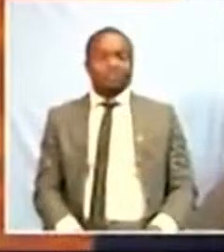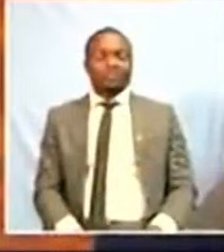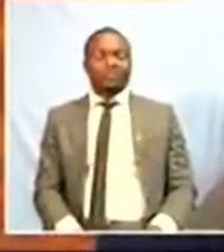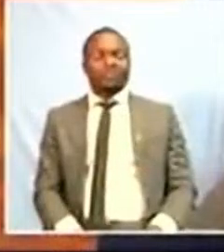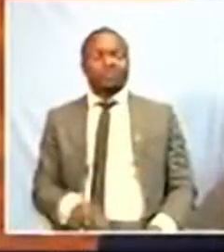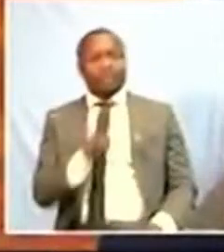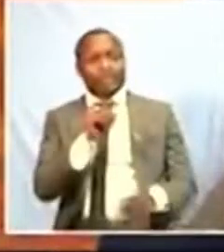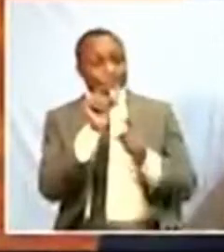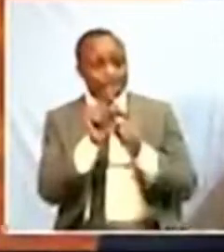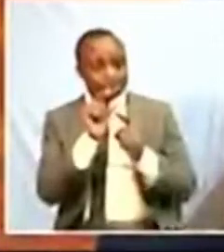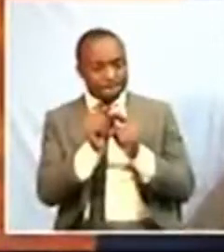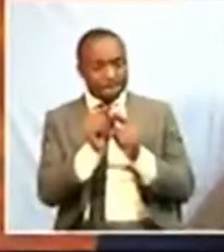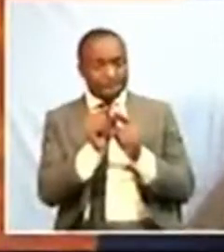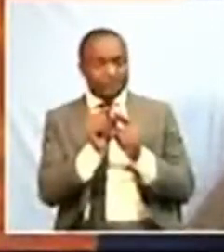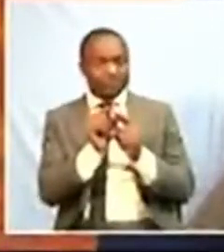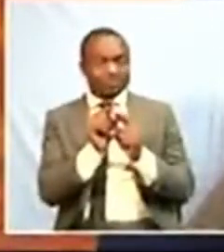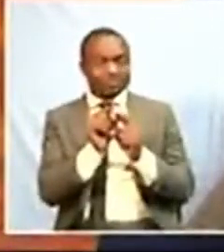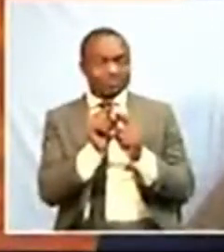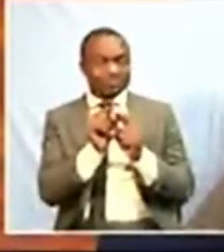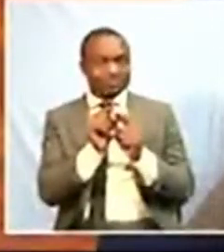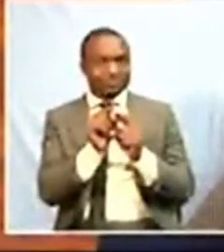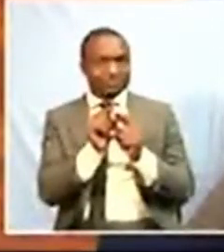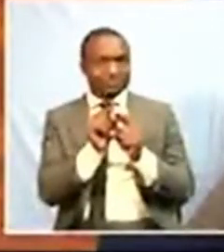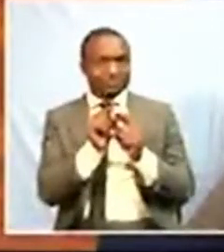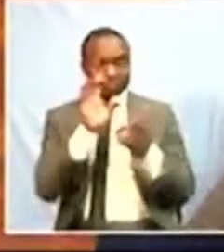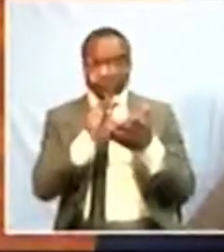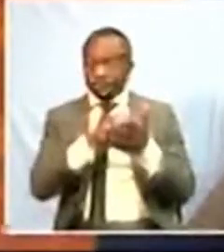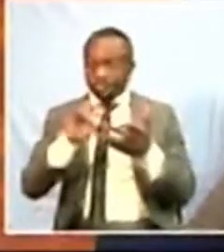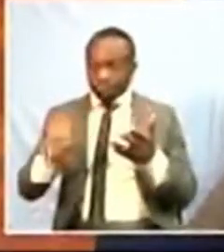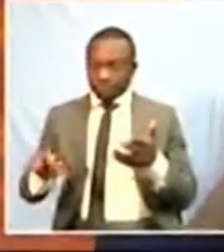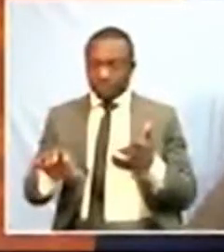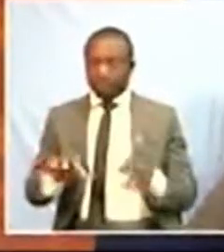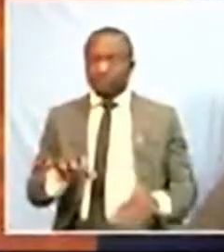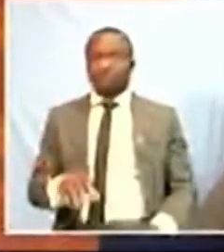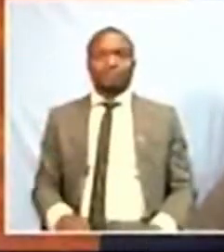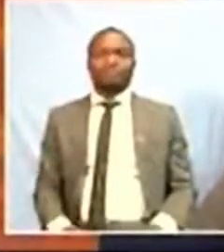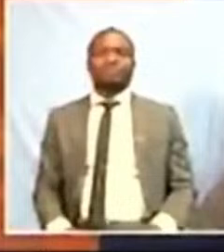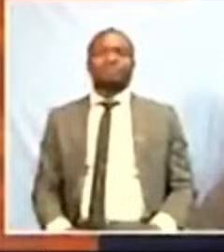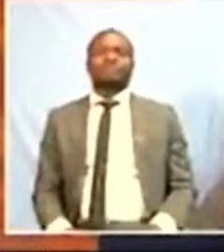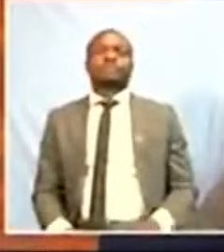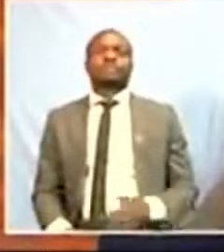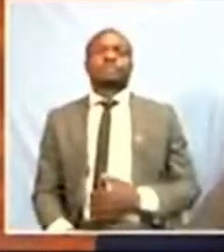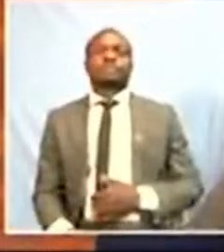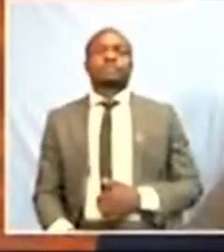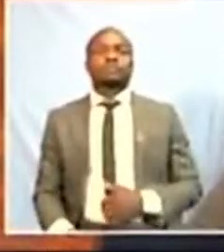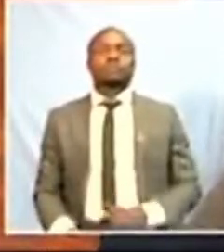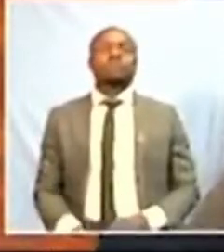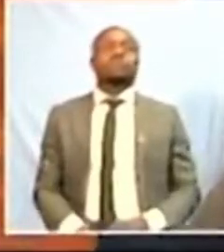word be, be withdrawn. He did submit earlier on.